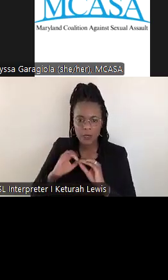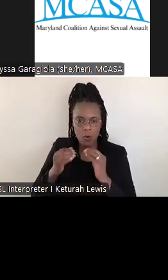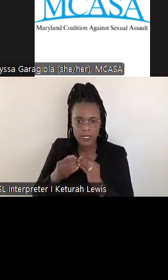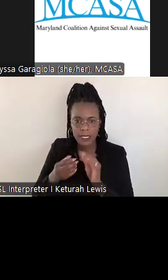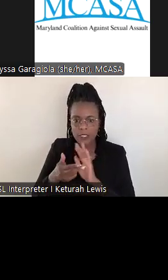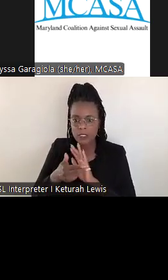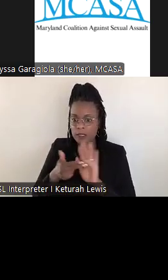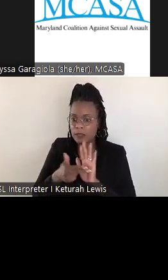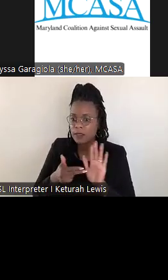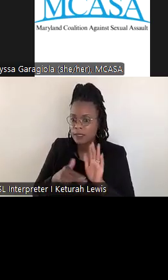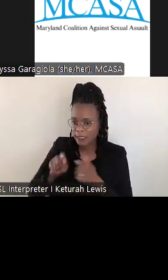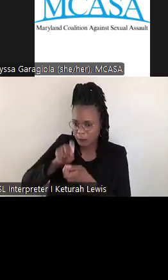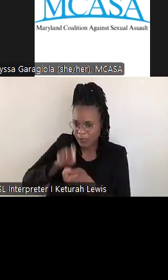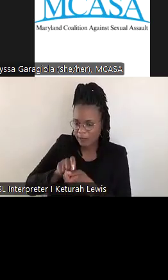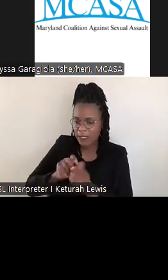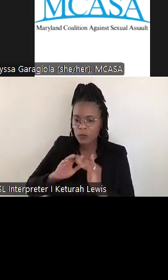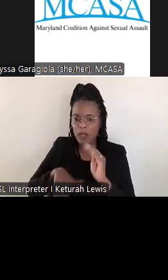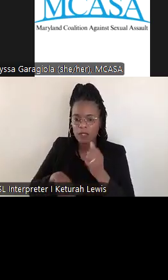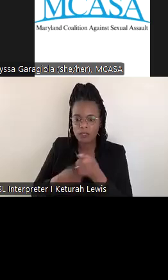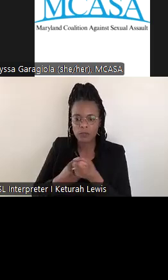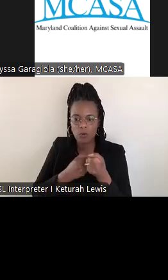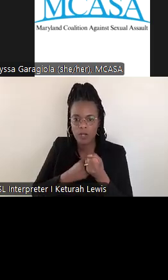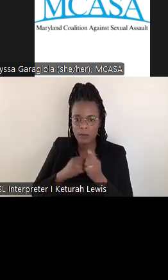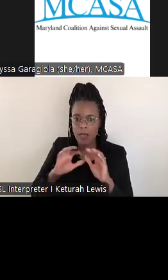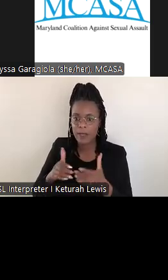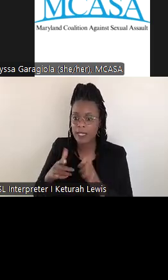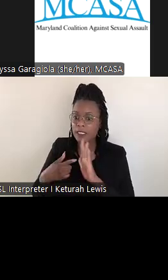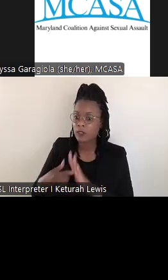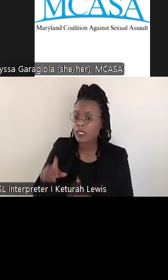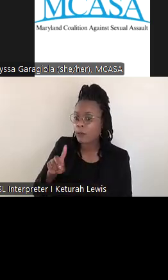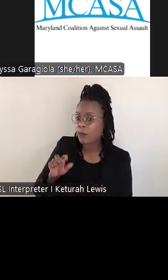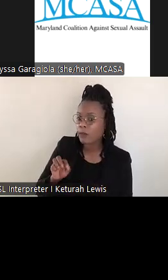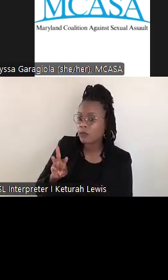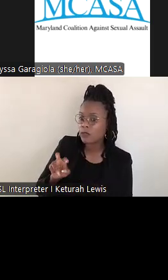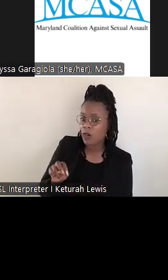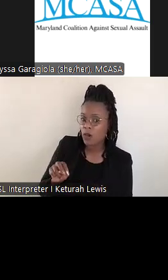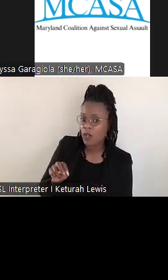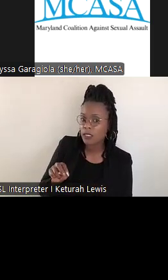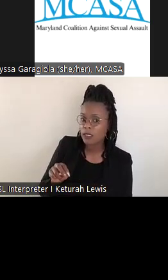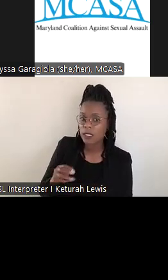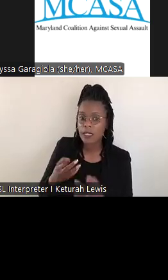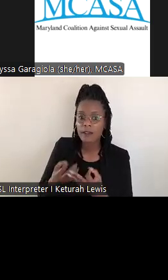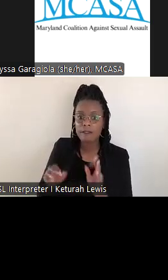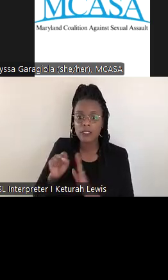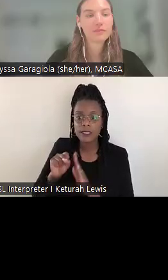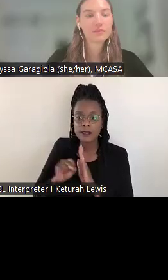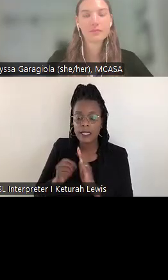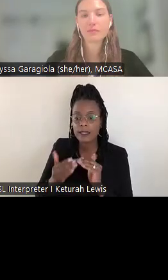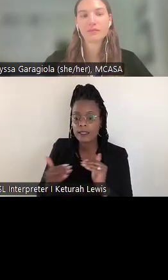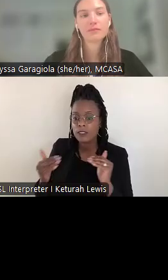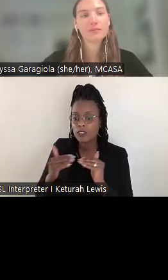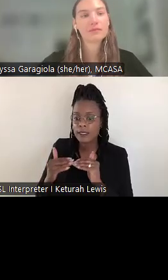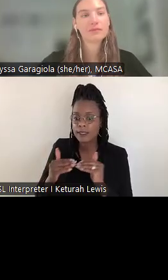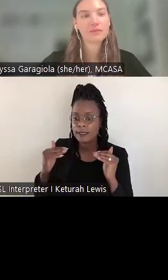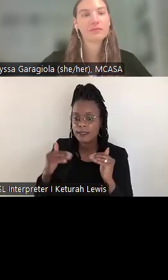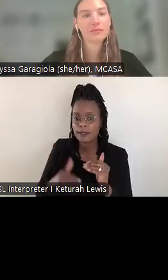that are specific to underserved populations. So organizations like Dawn and Free State Justice, the